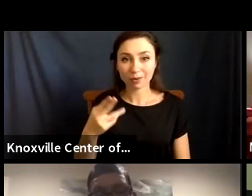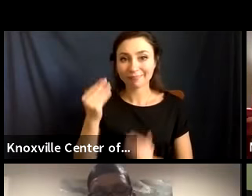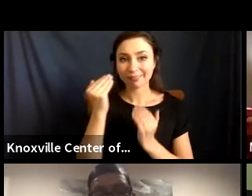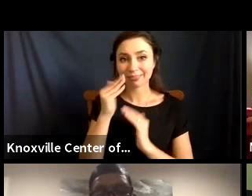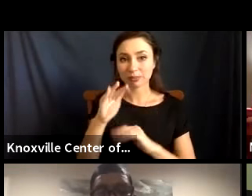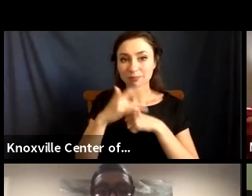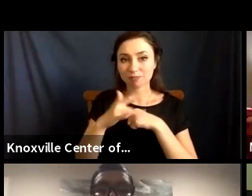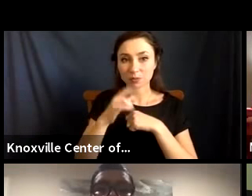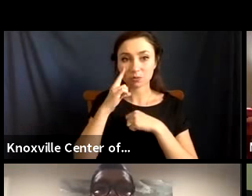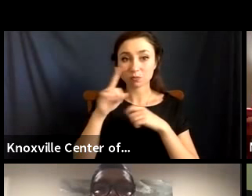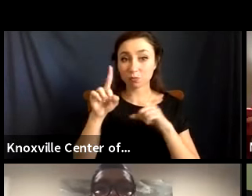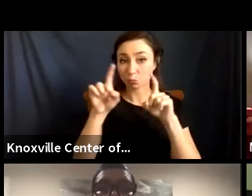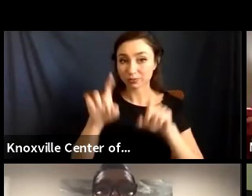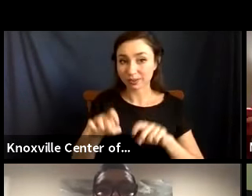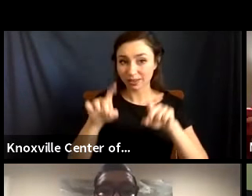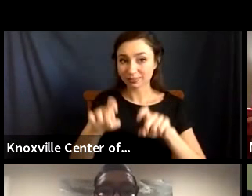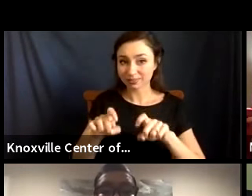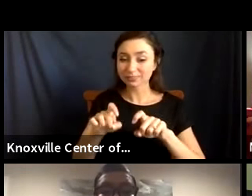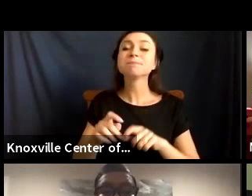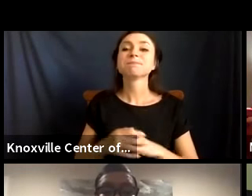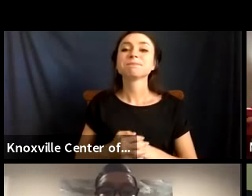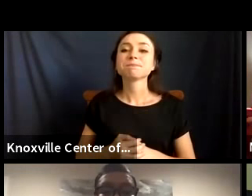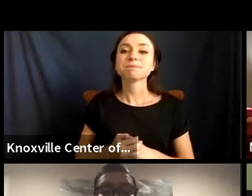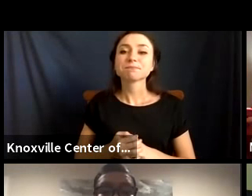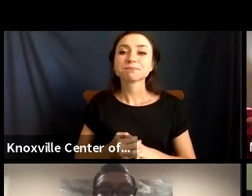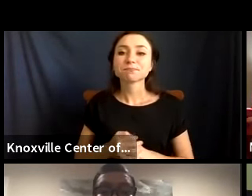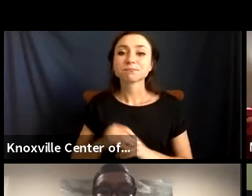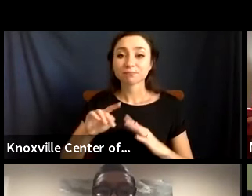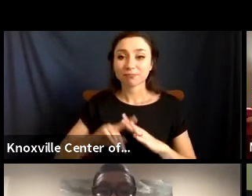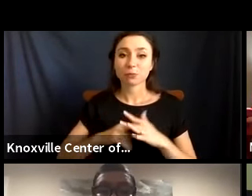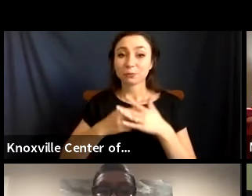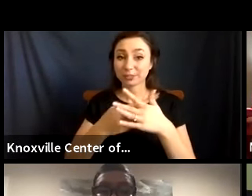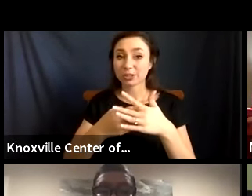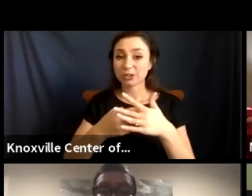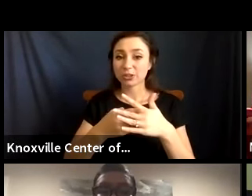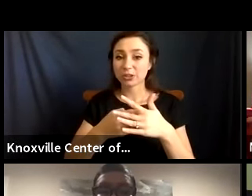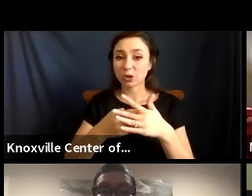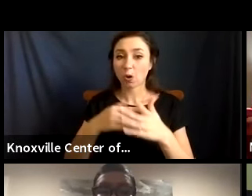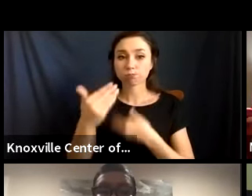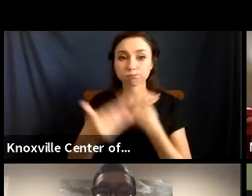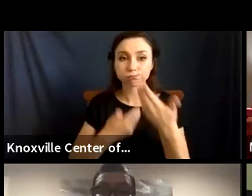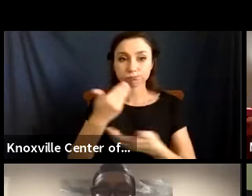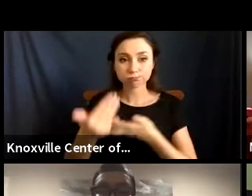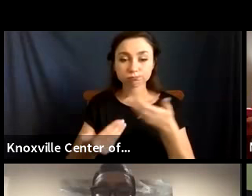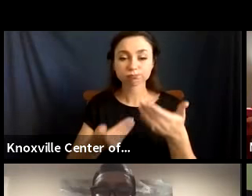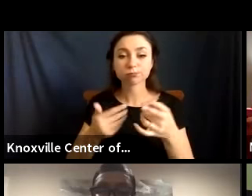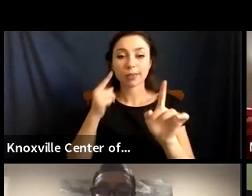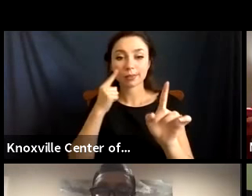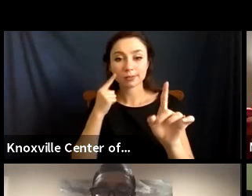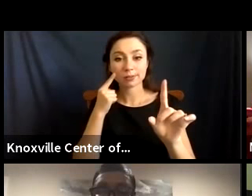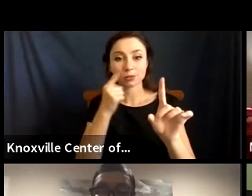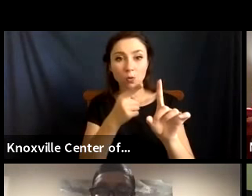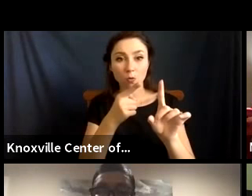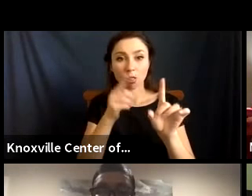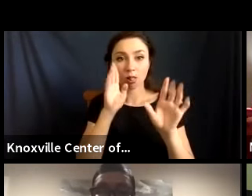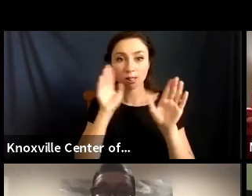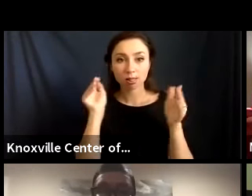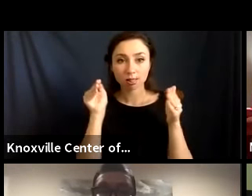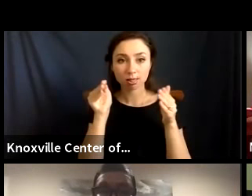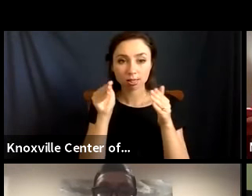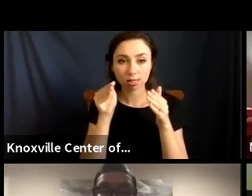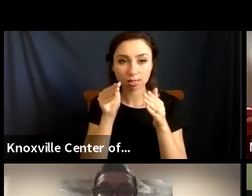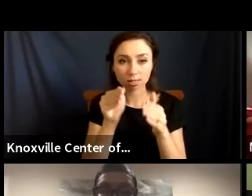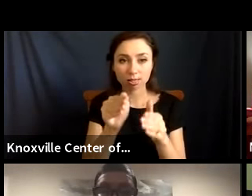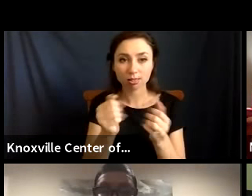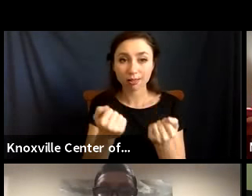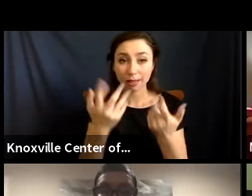availability of testing. Right. And so as we started this down this path, our goal was to try to hone in on the number